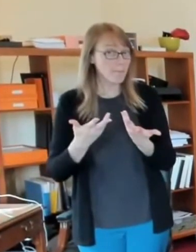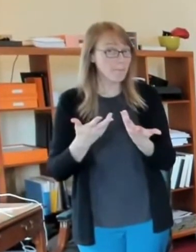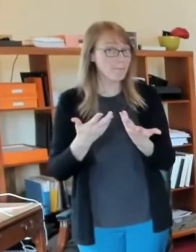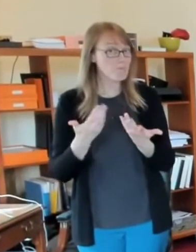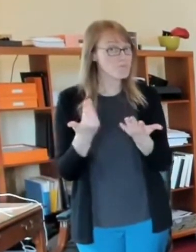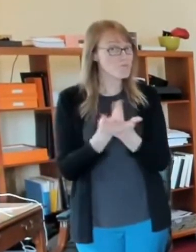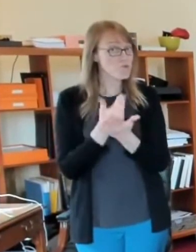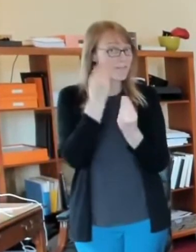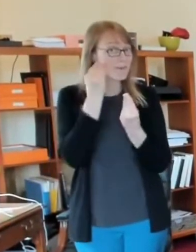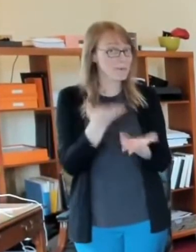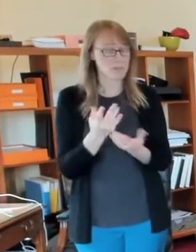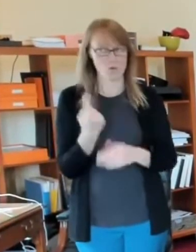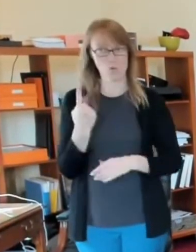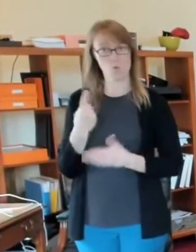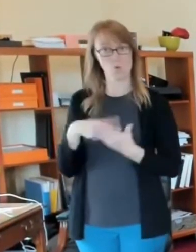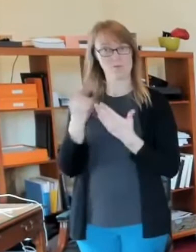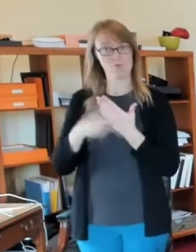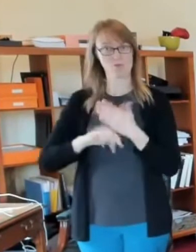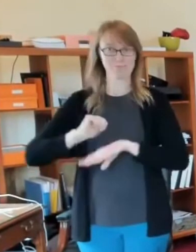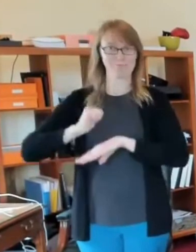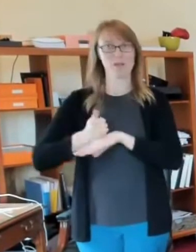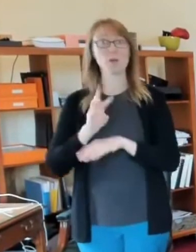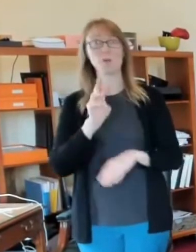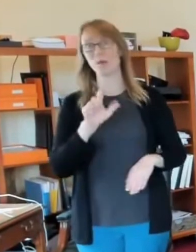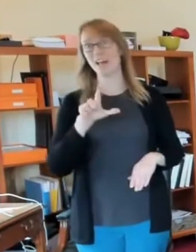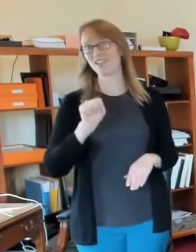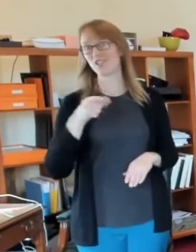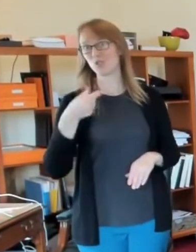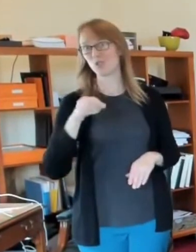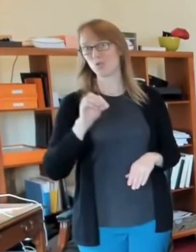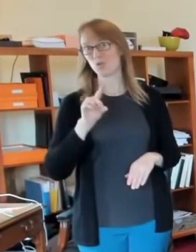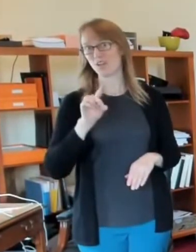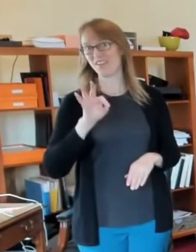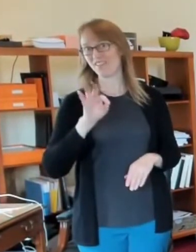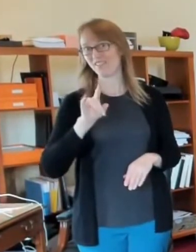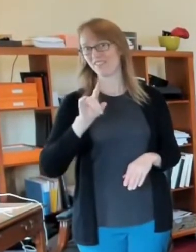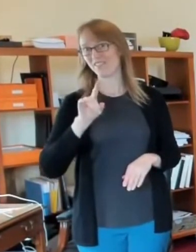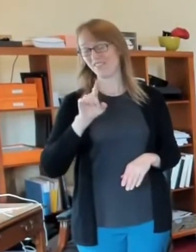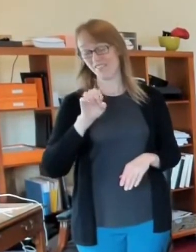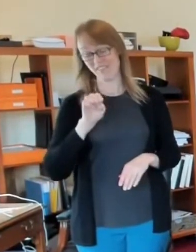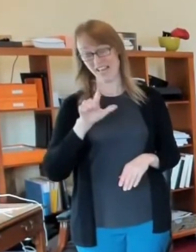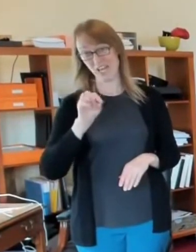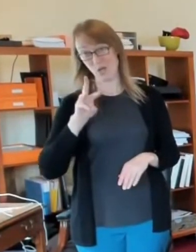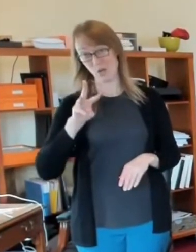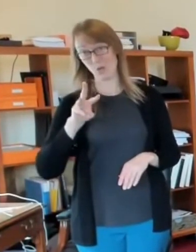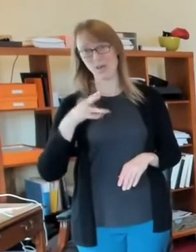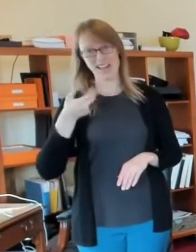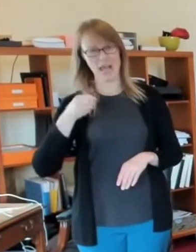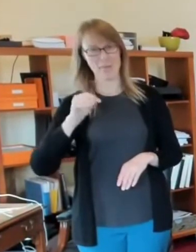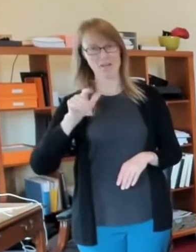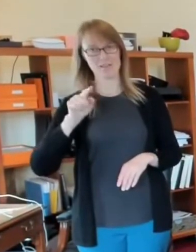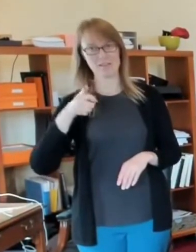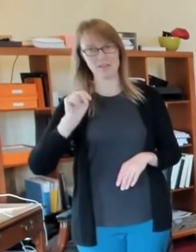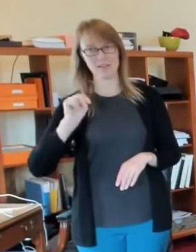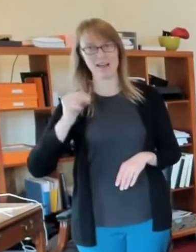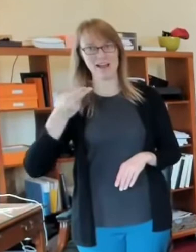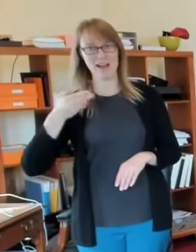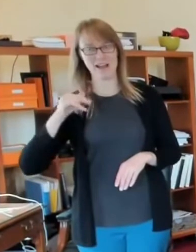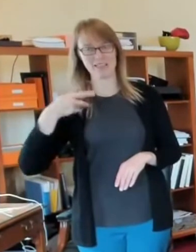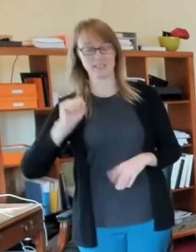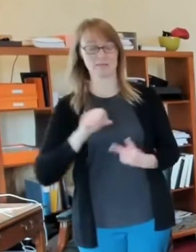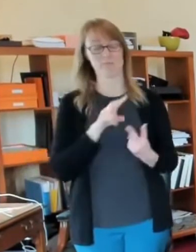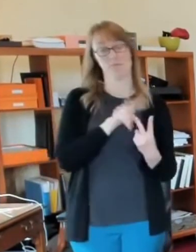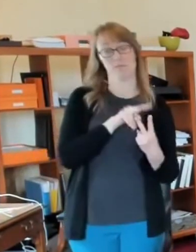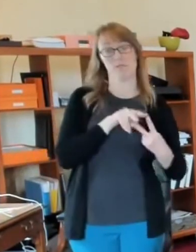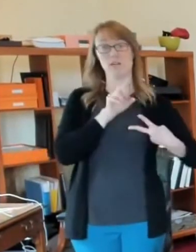full steam, and that is Wells Goodfellow, Hamilton Heights. The other two locations have been awarded. Dutchtown has